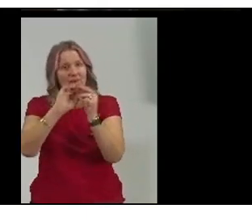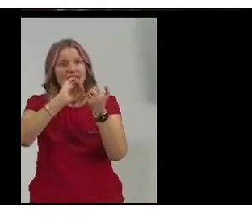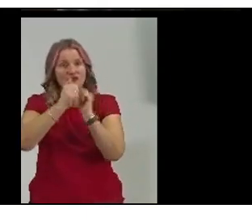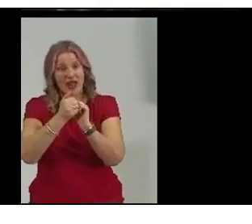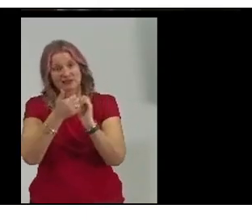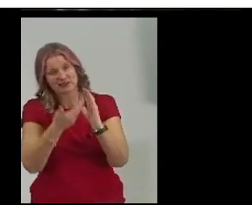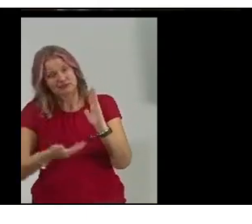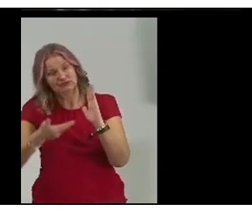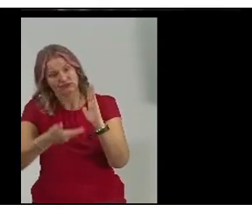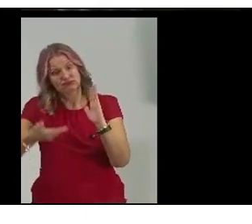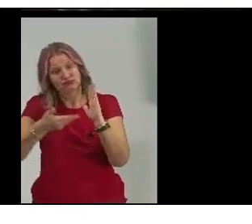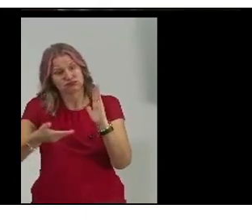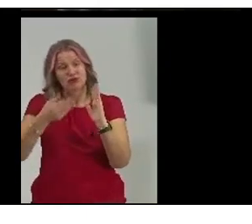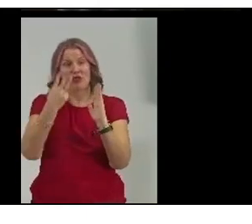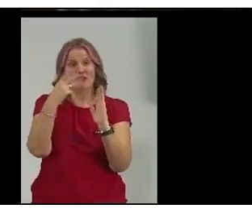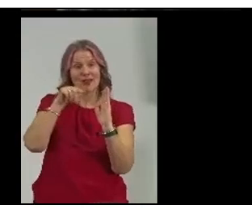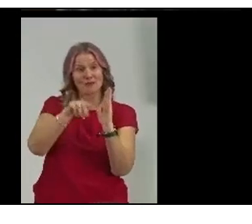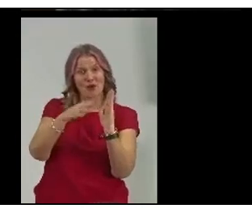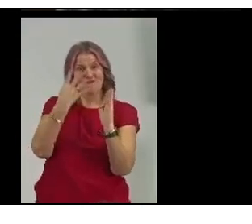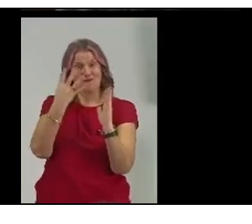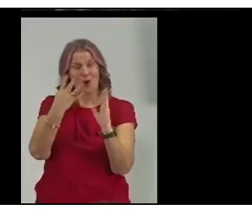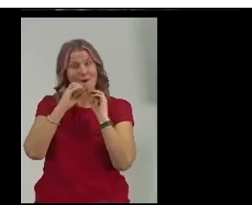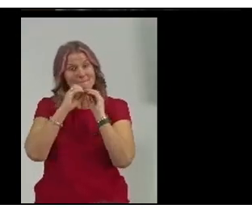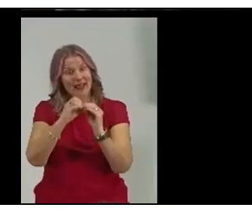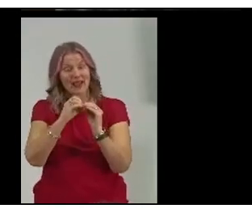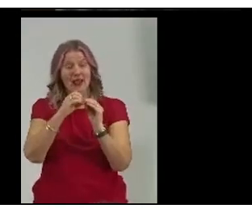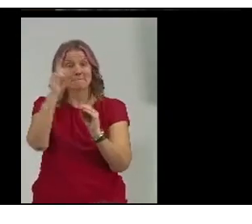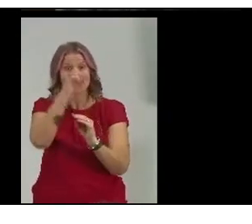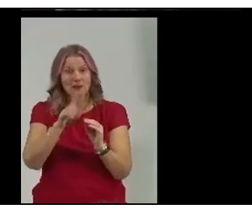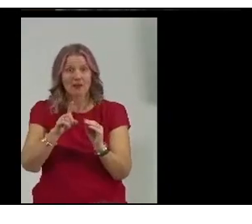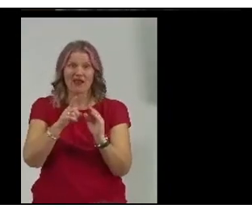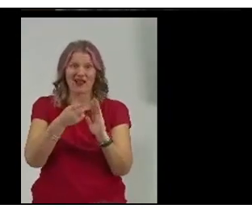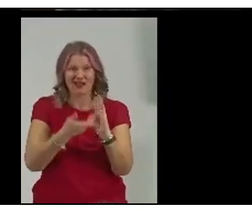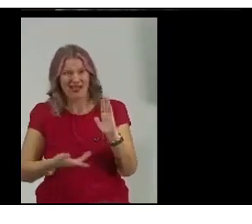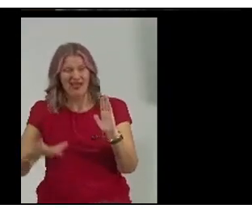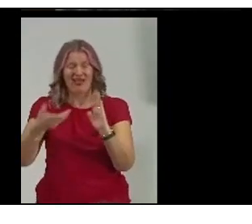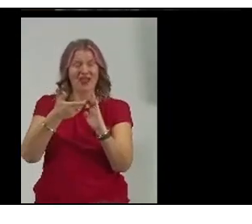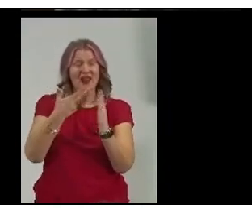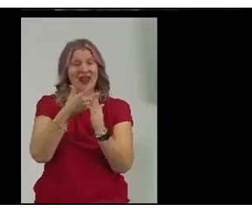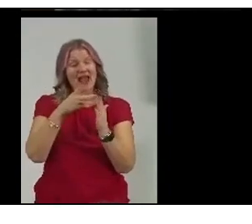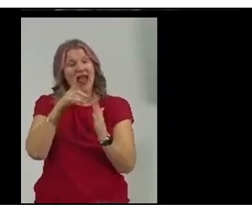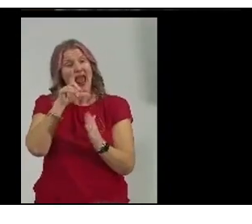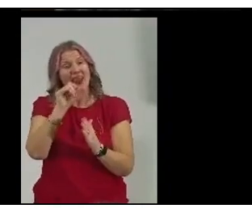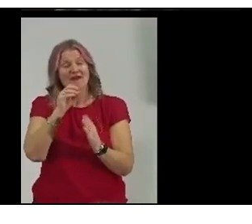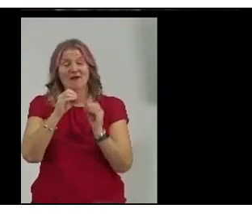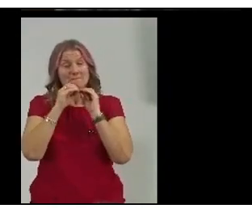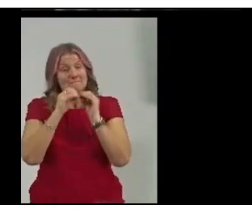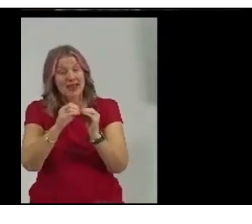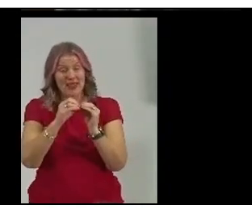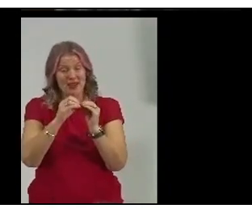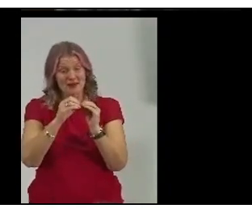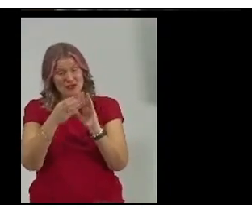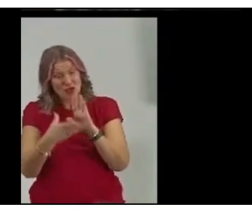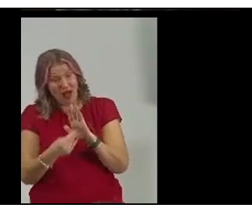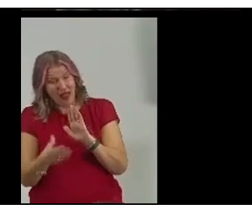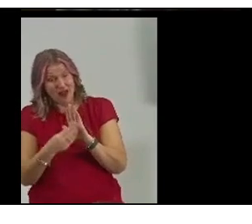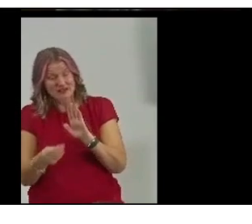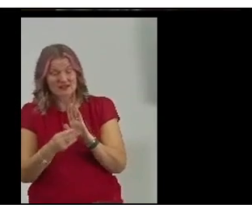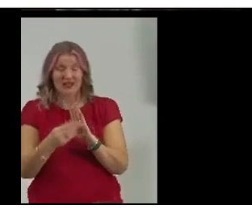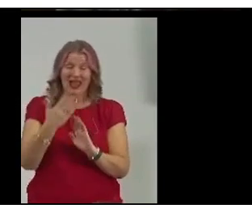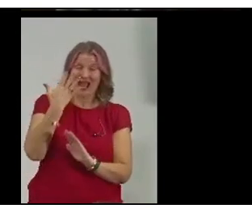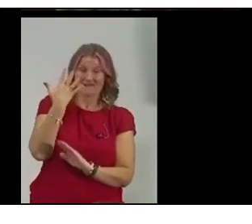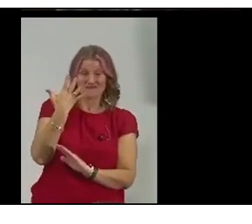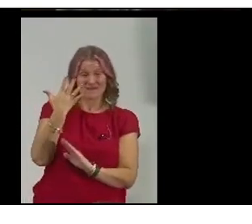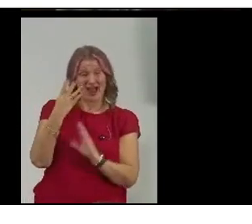another 3.4 billion people with another $11 trillion. So you're talking about close to 5 billion